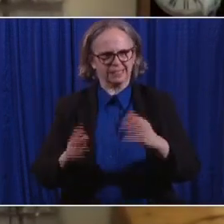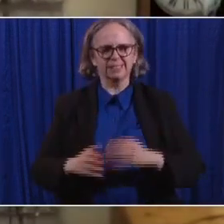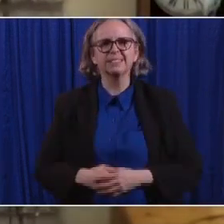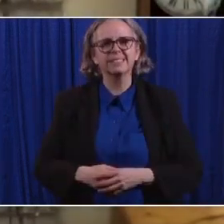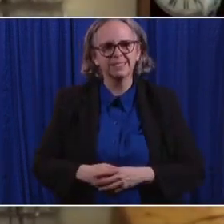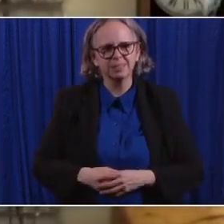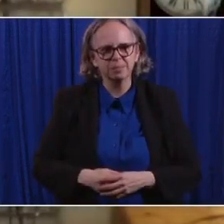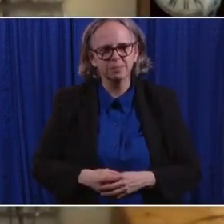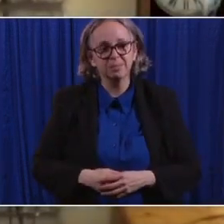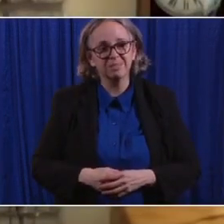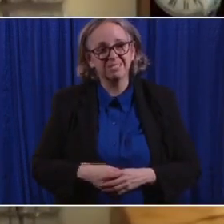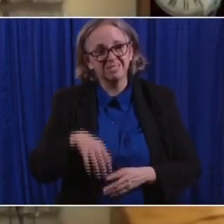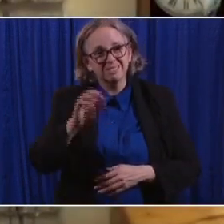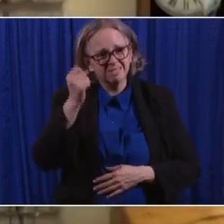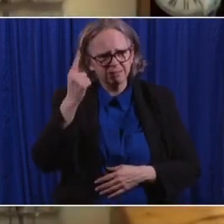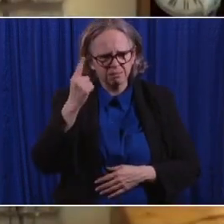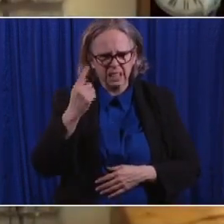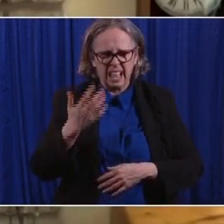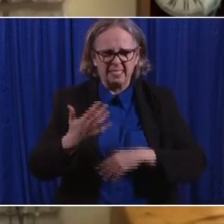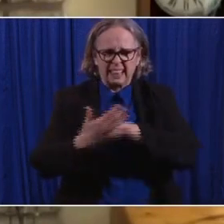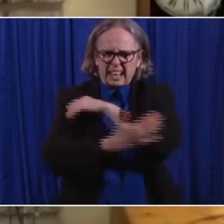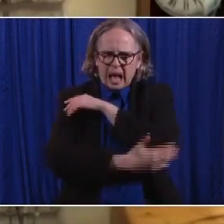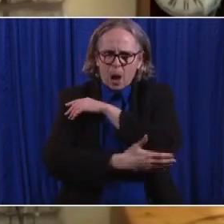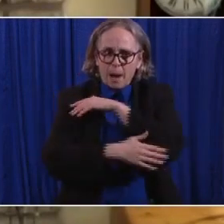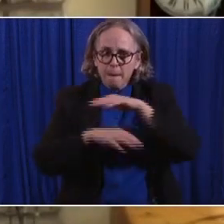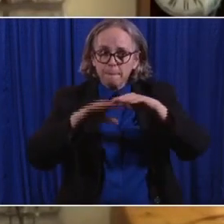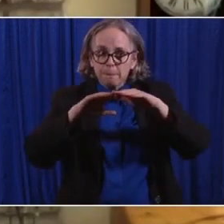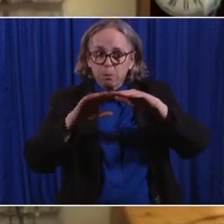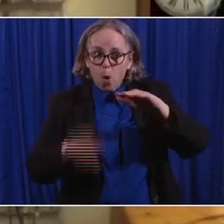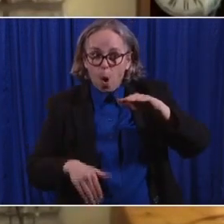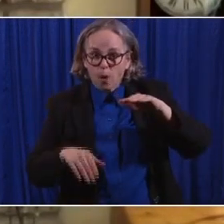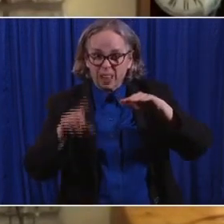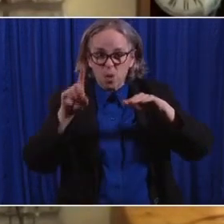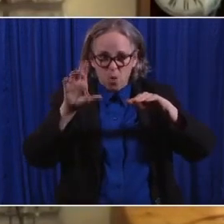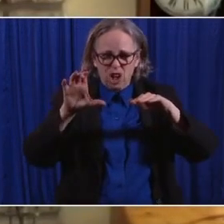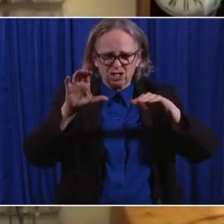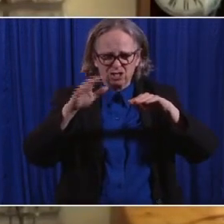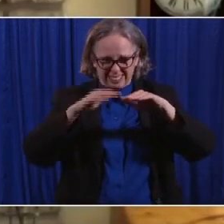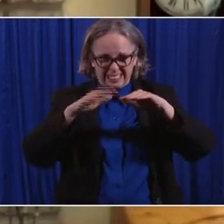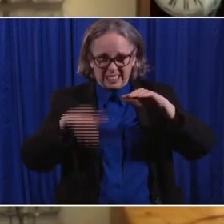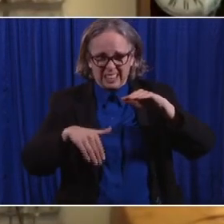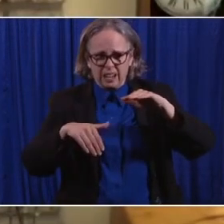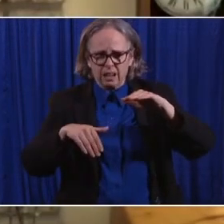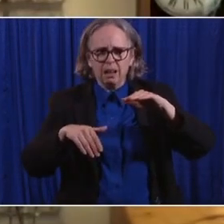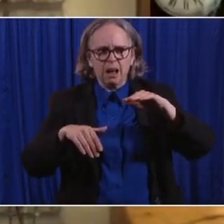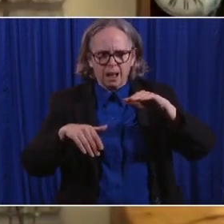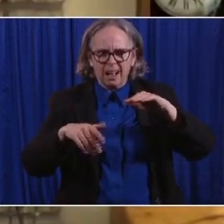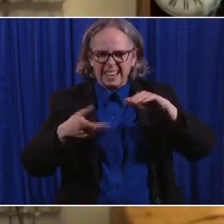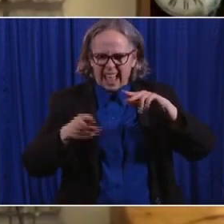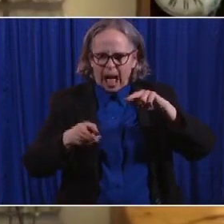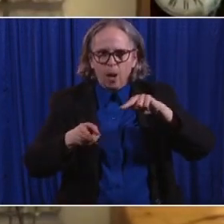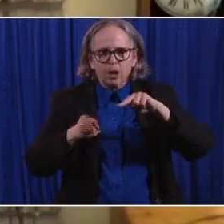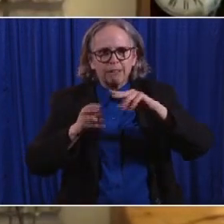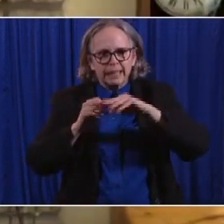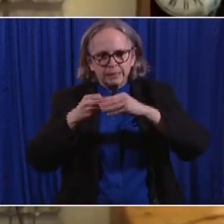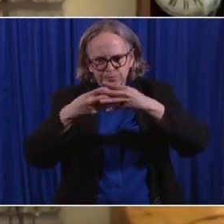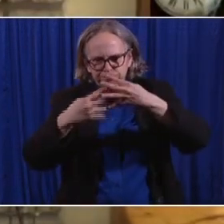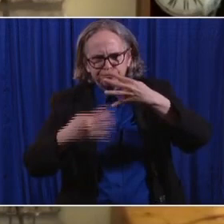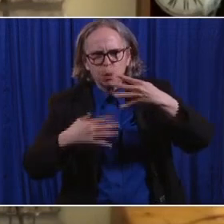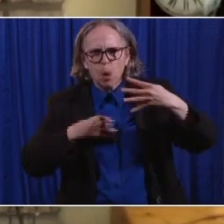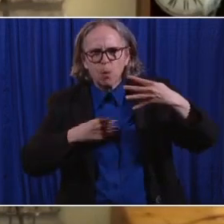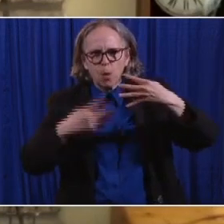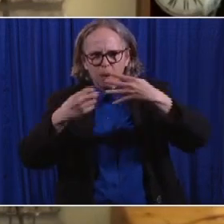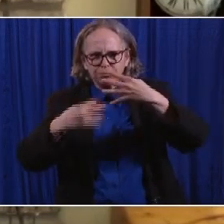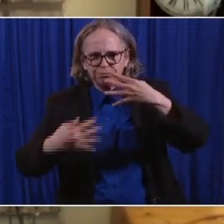the high incident threshold, as I said, continues to drop, and so do the number of new cases across